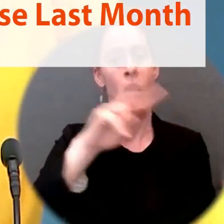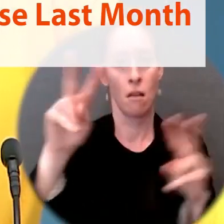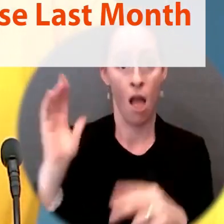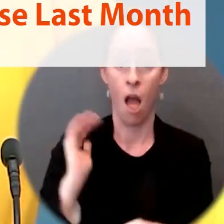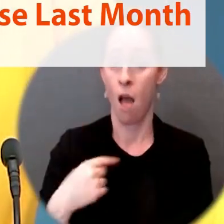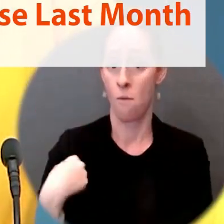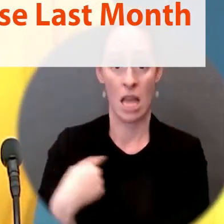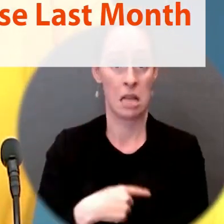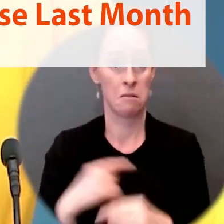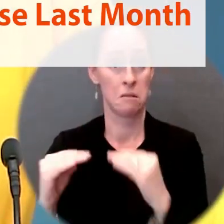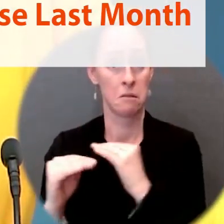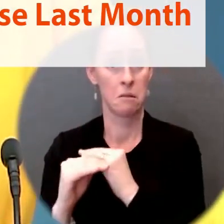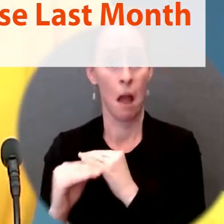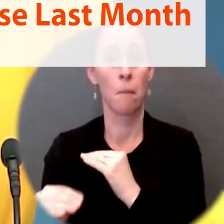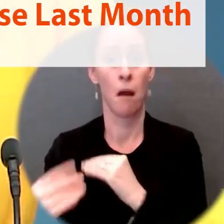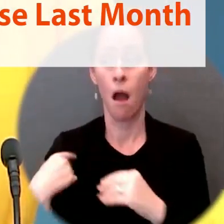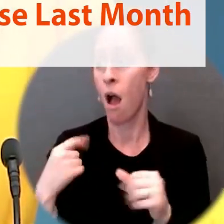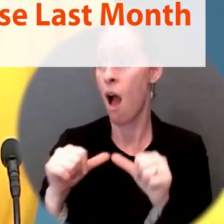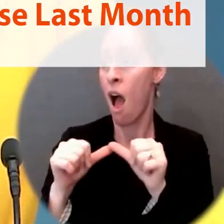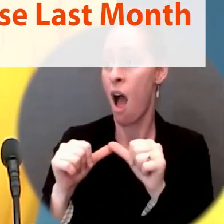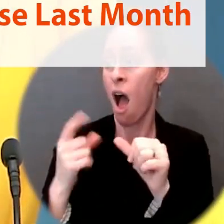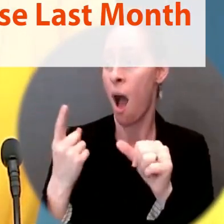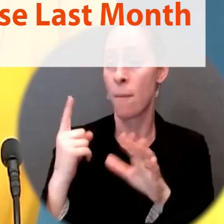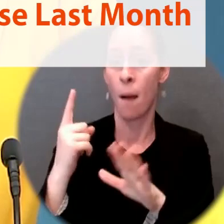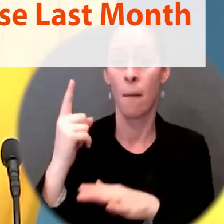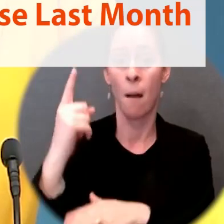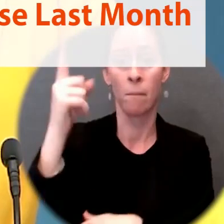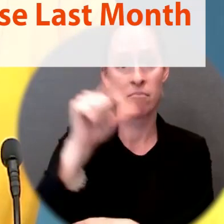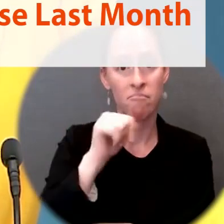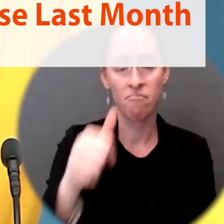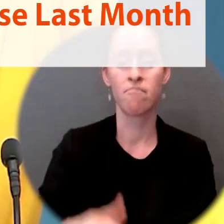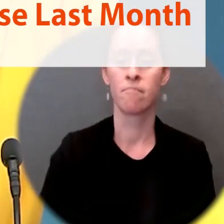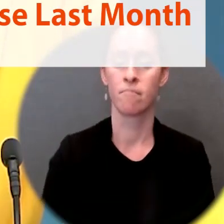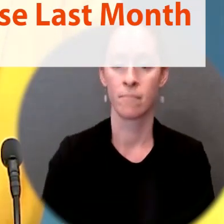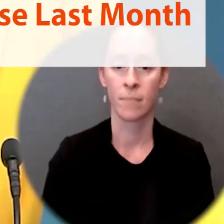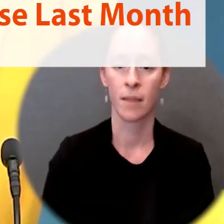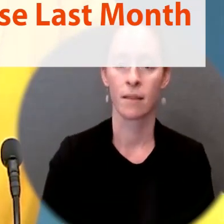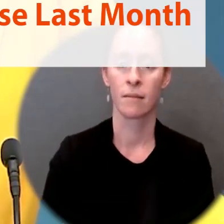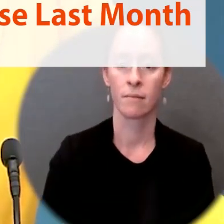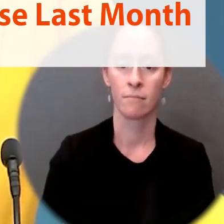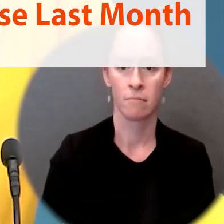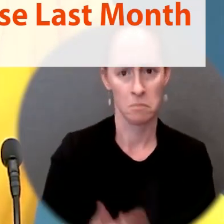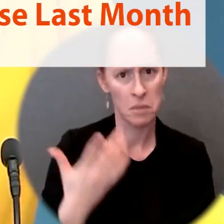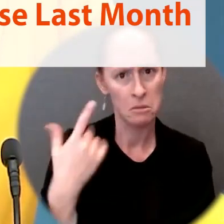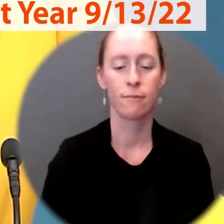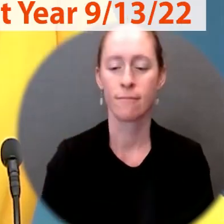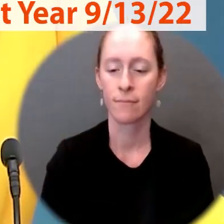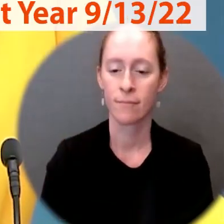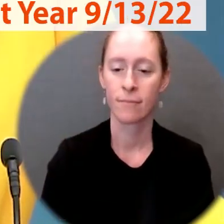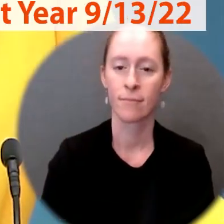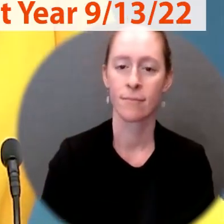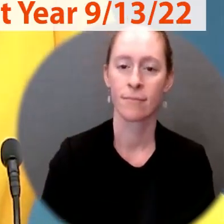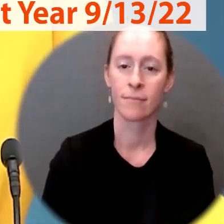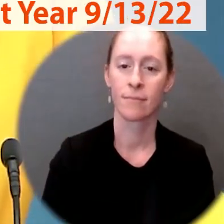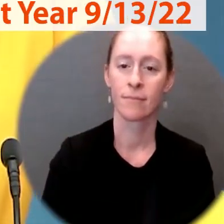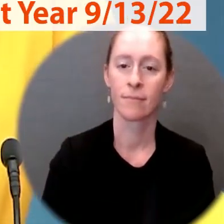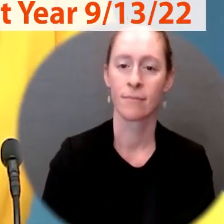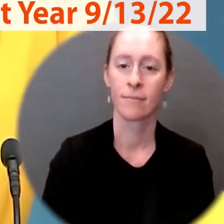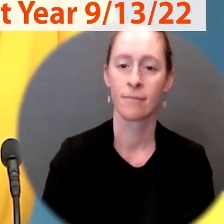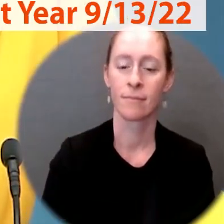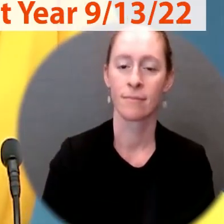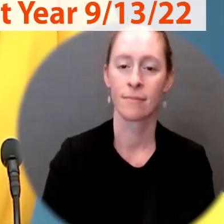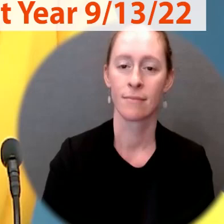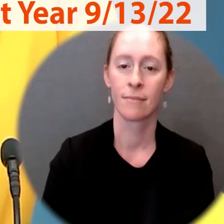our country these last 2 months. That is welcome news for American families, with more work still to do, as the administration did with the